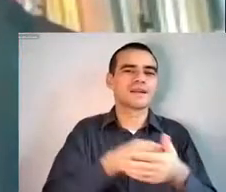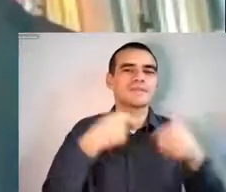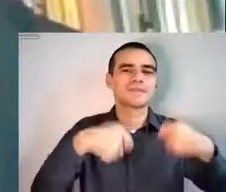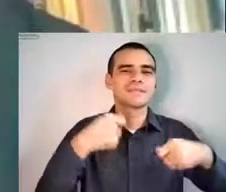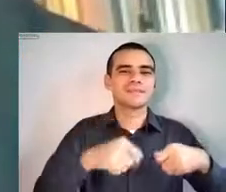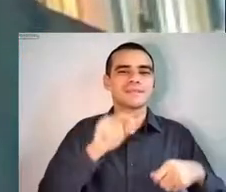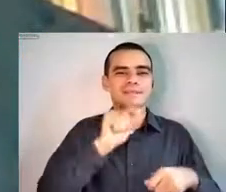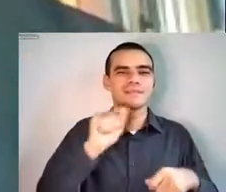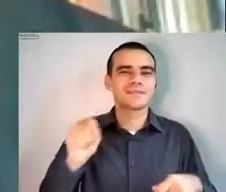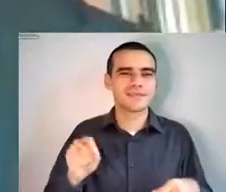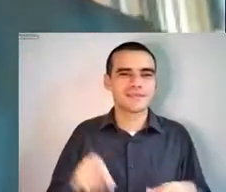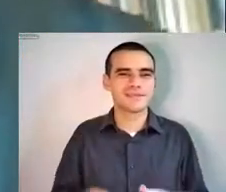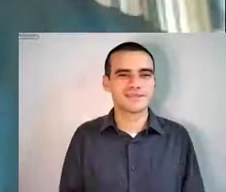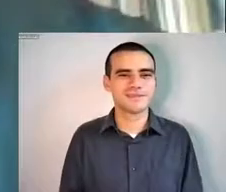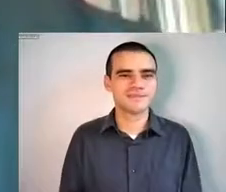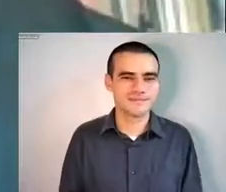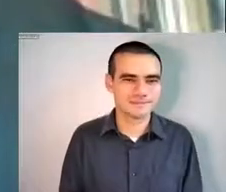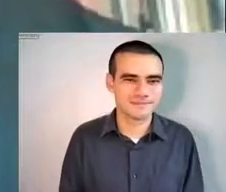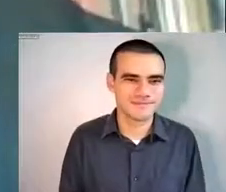pay for this change?